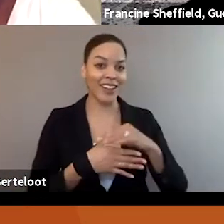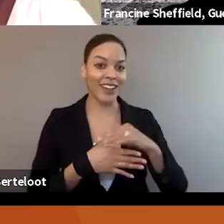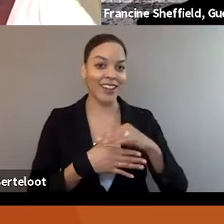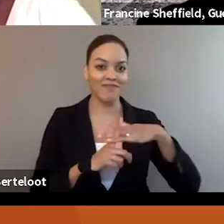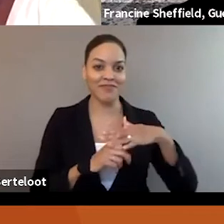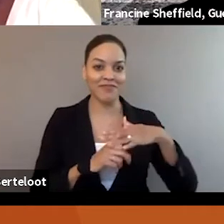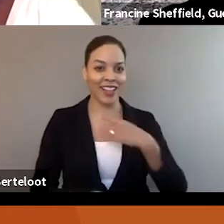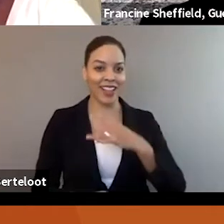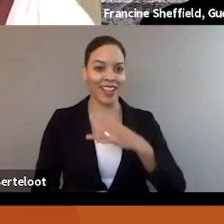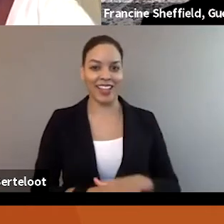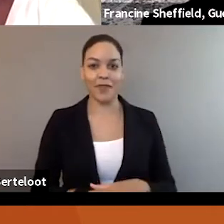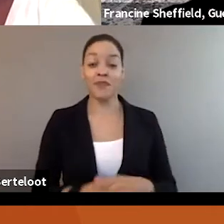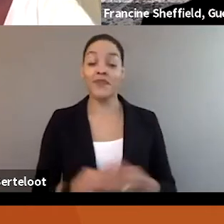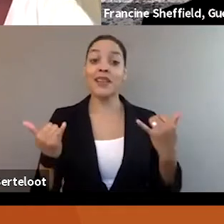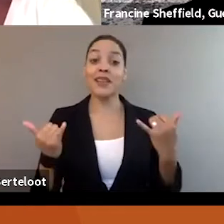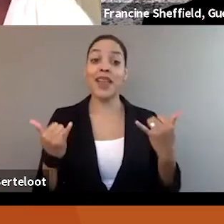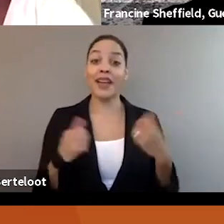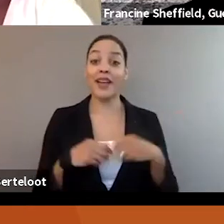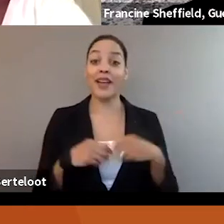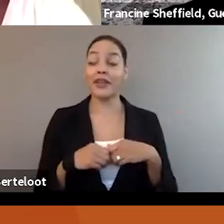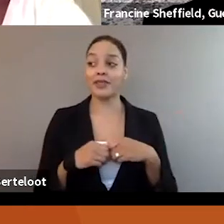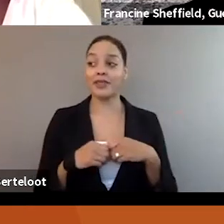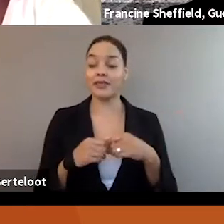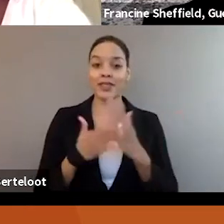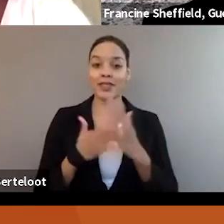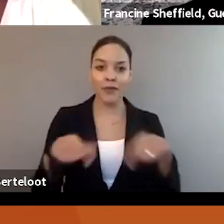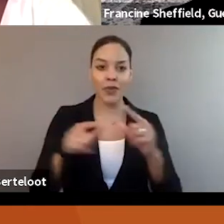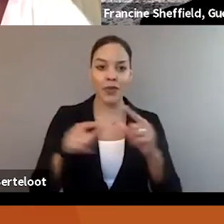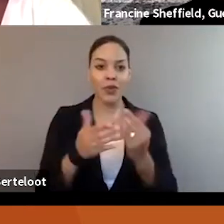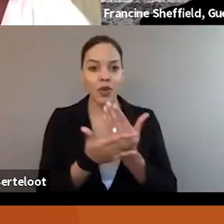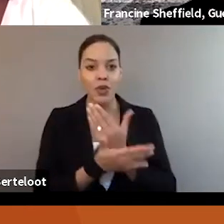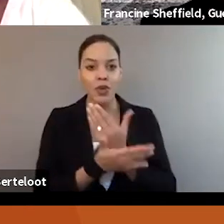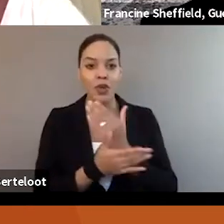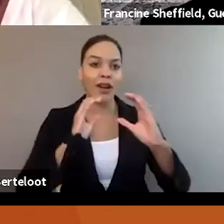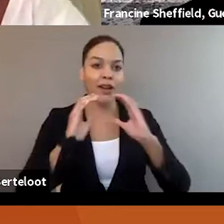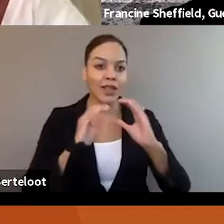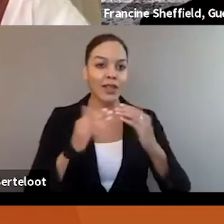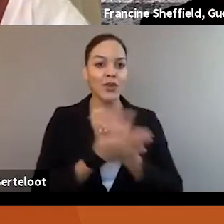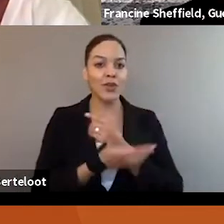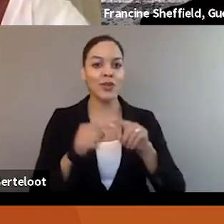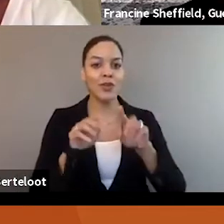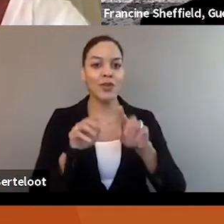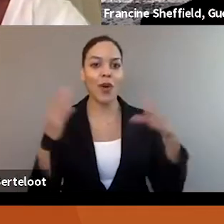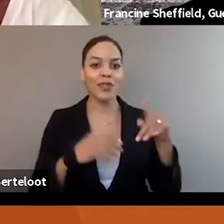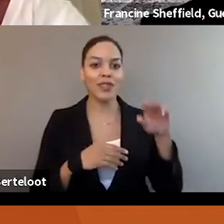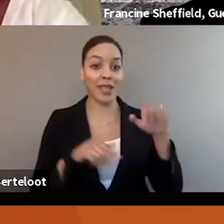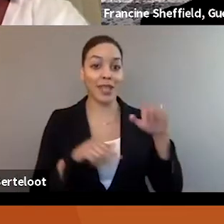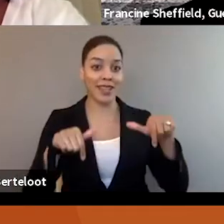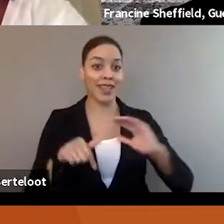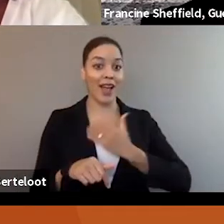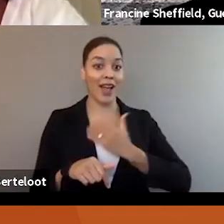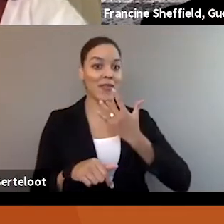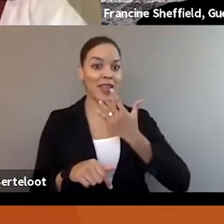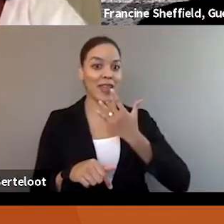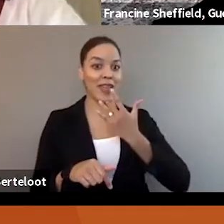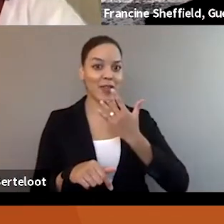Now, for those who, you know, may be new to the conversation, may be new to Open Space, this is one of our favorite segments. This is our dance break.